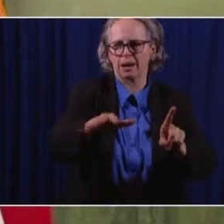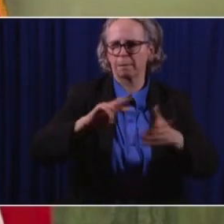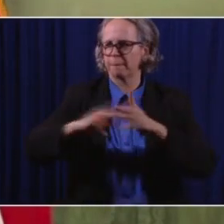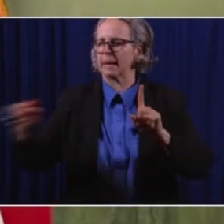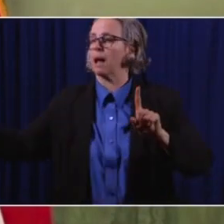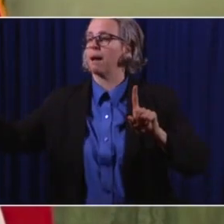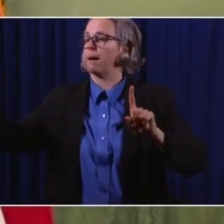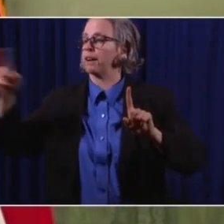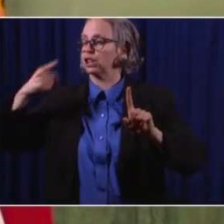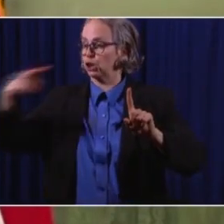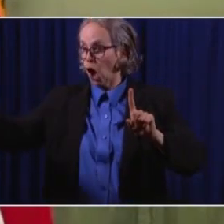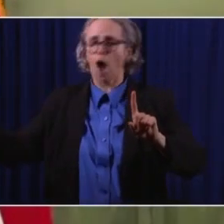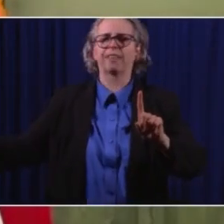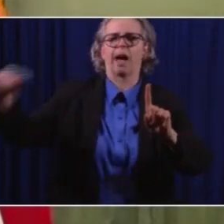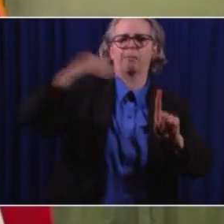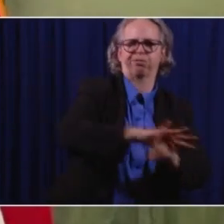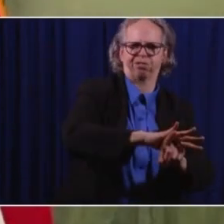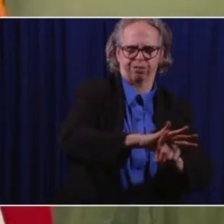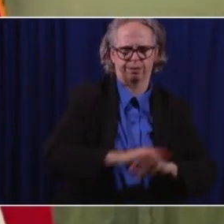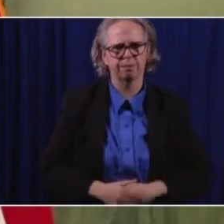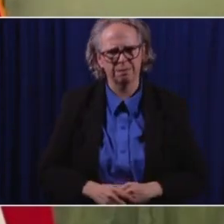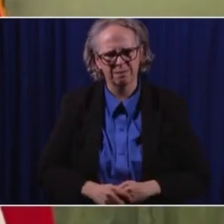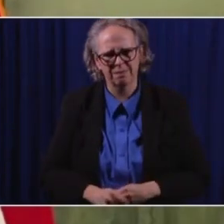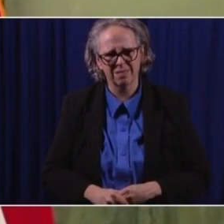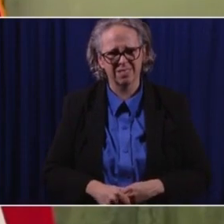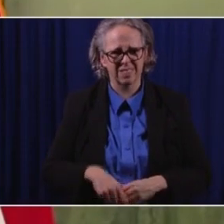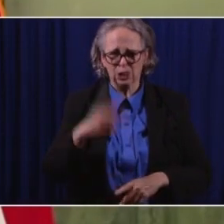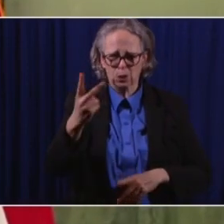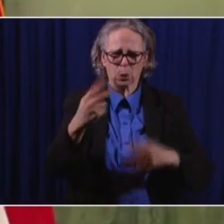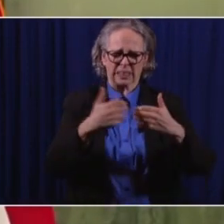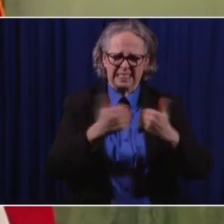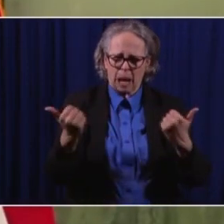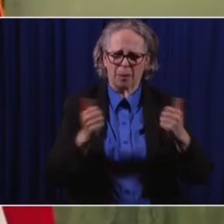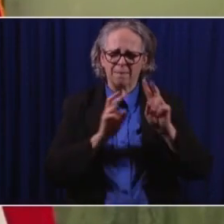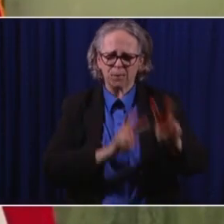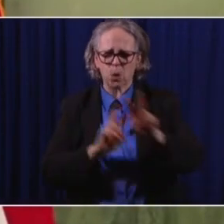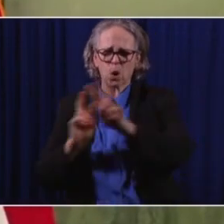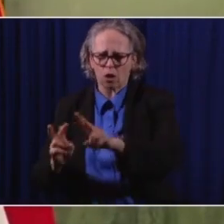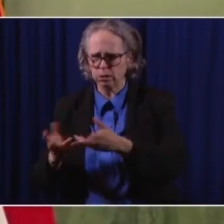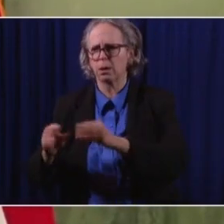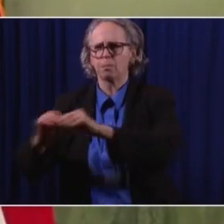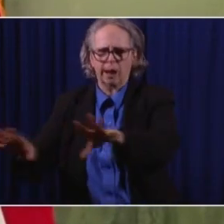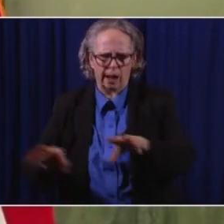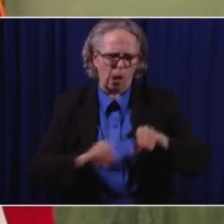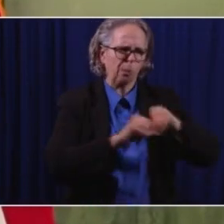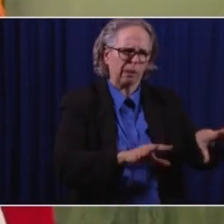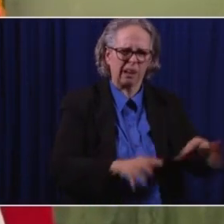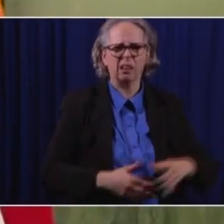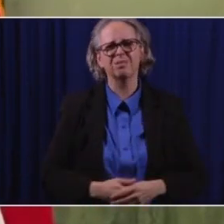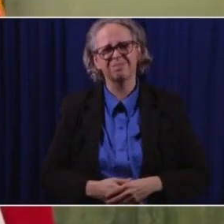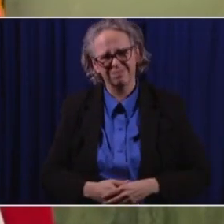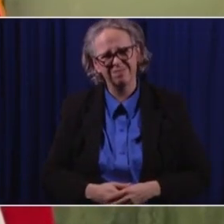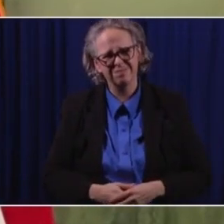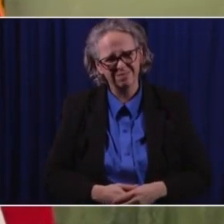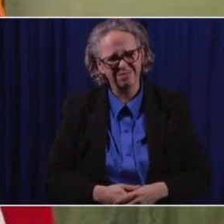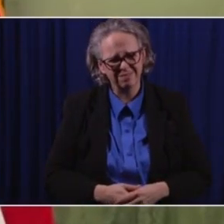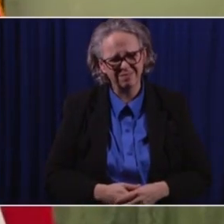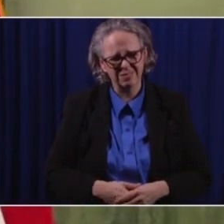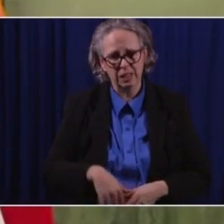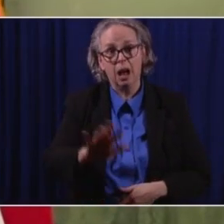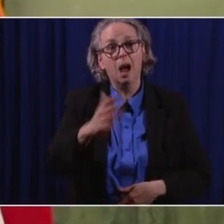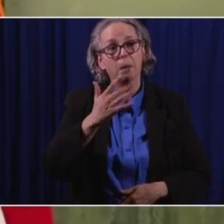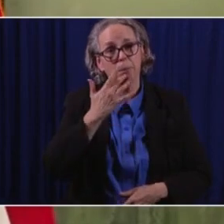have cases associated with them. There have been outbreaks tied to a group home and outbreaks tied to a birthday party.